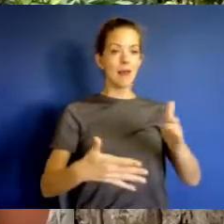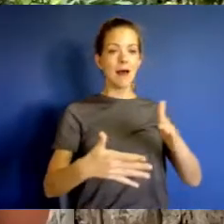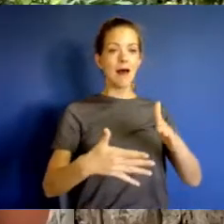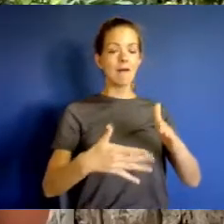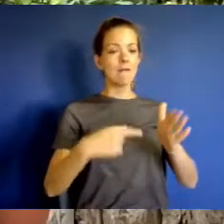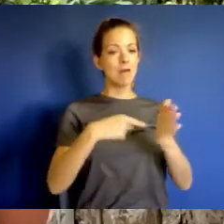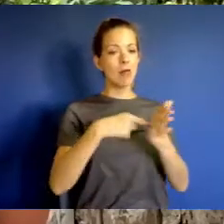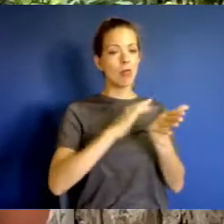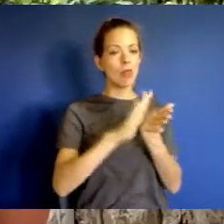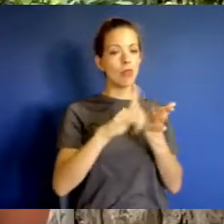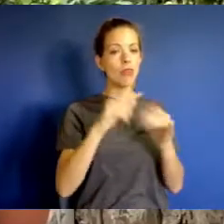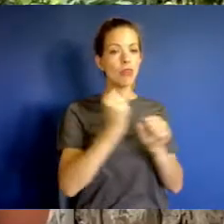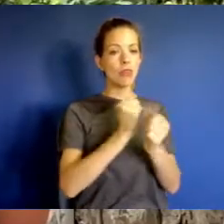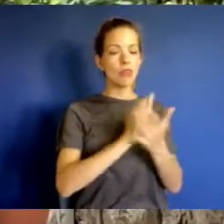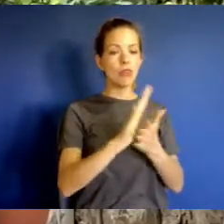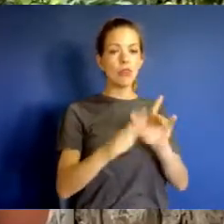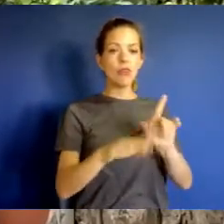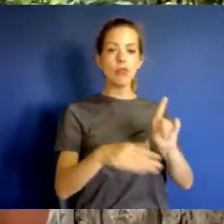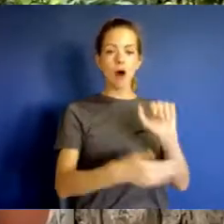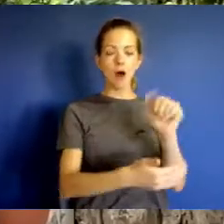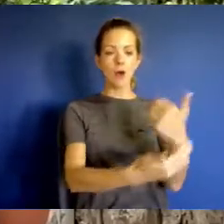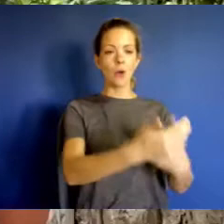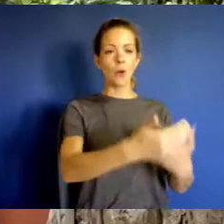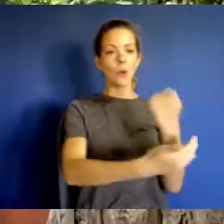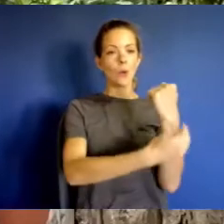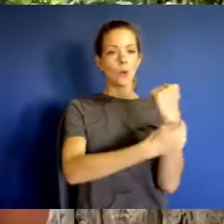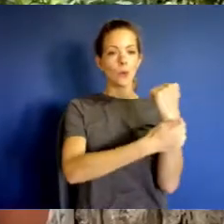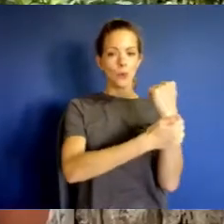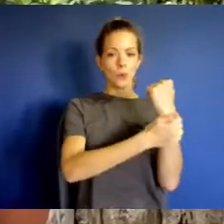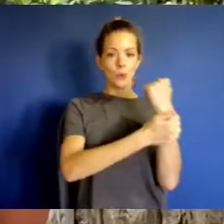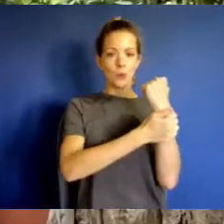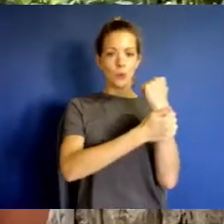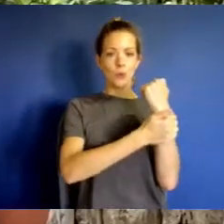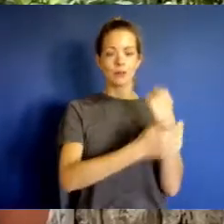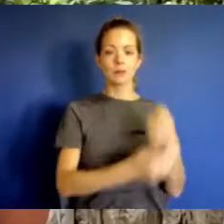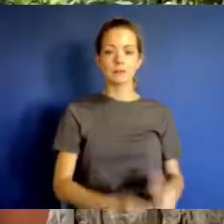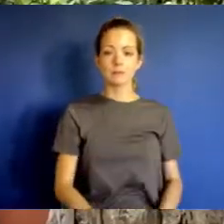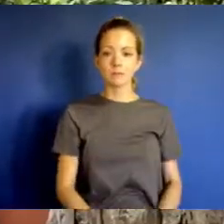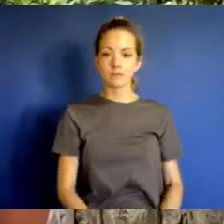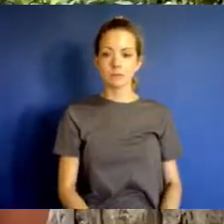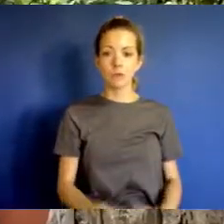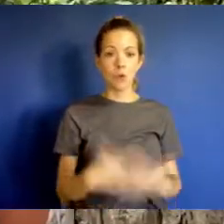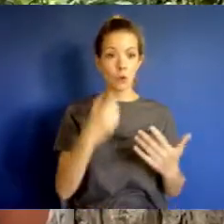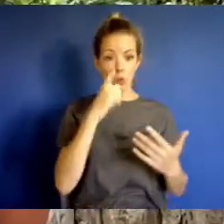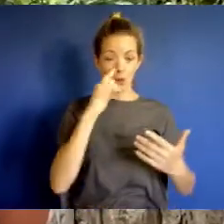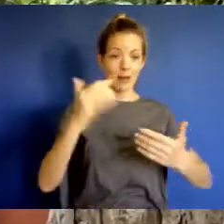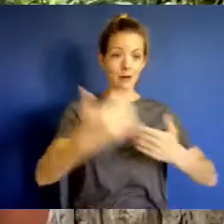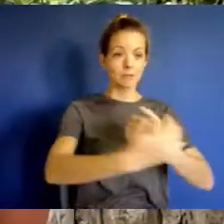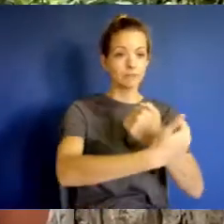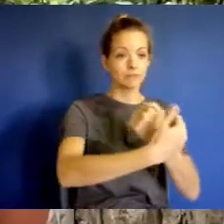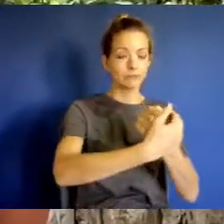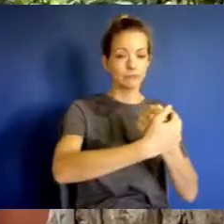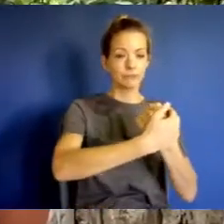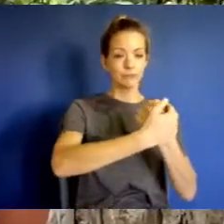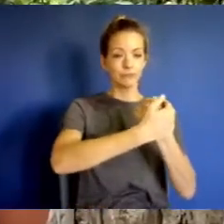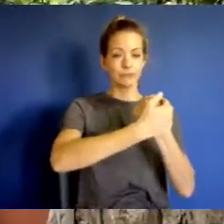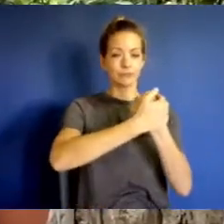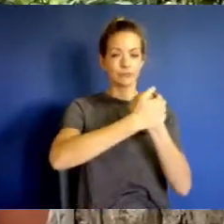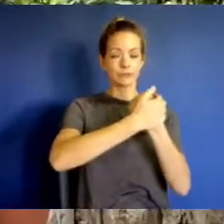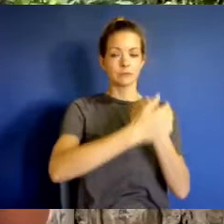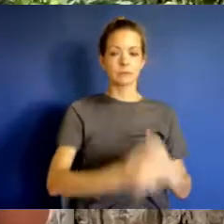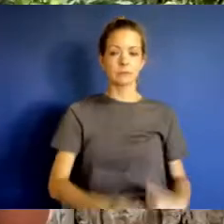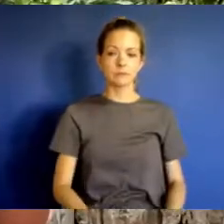to. And if you really want more stretch, you can even reach through, take hold at the front